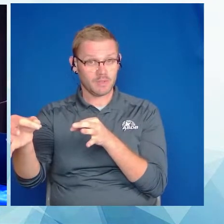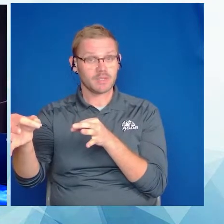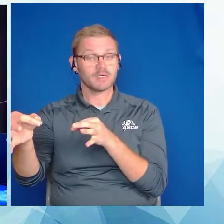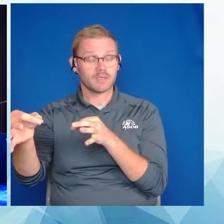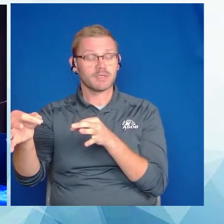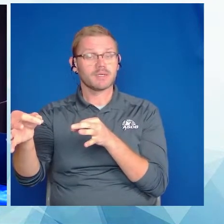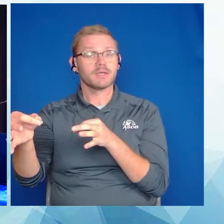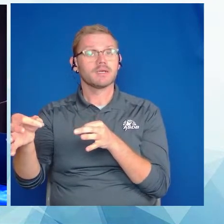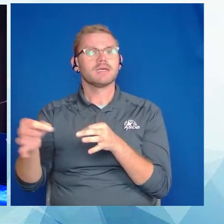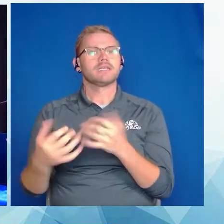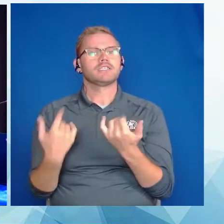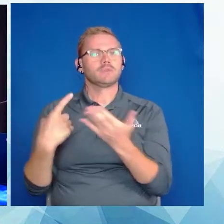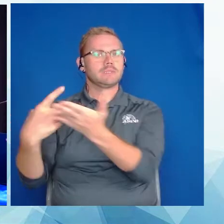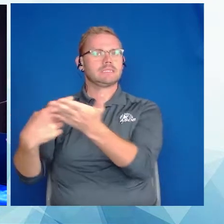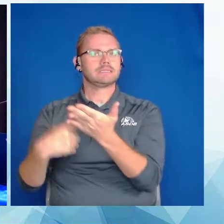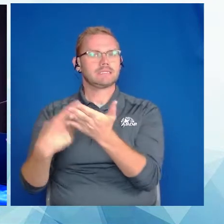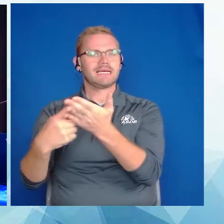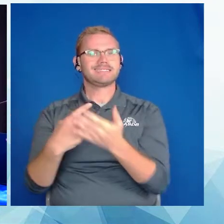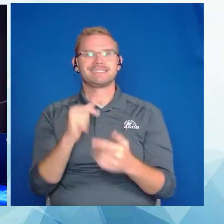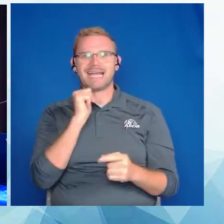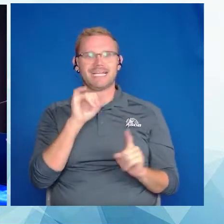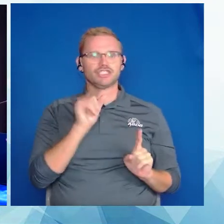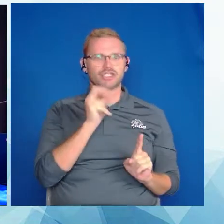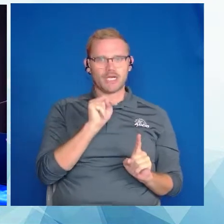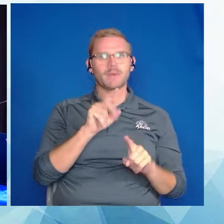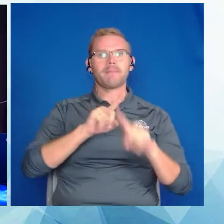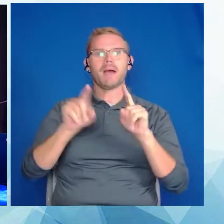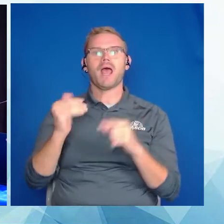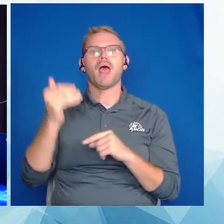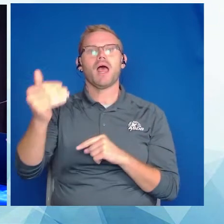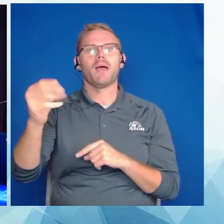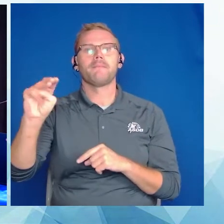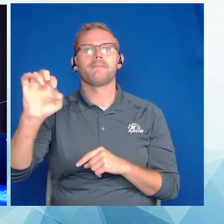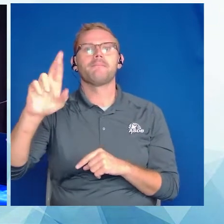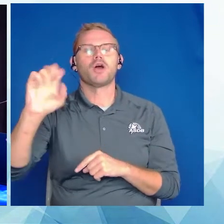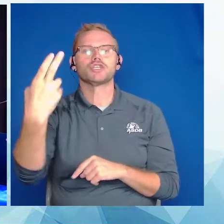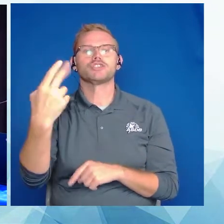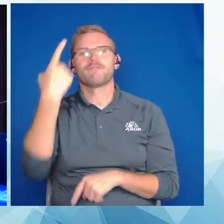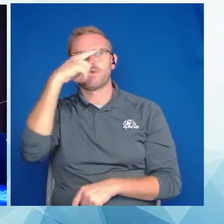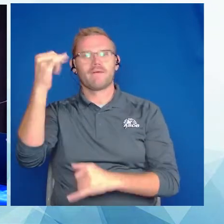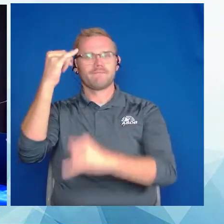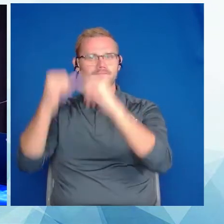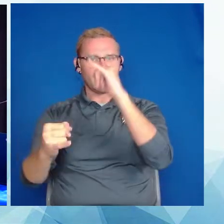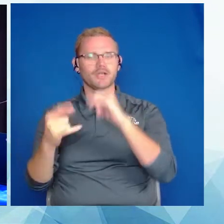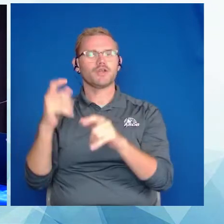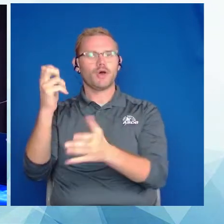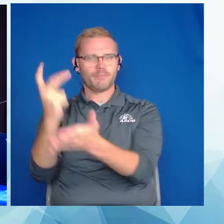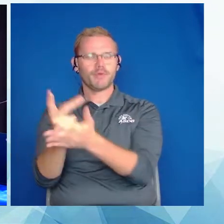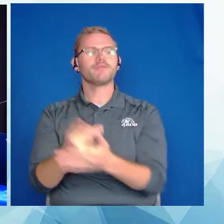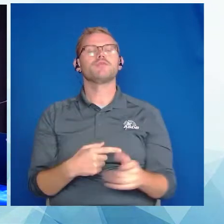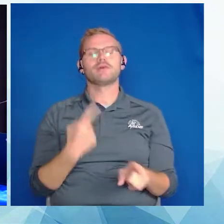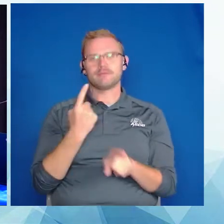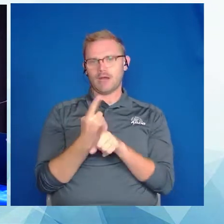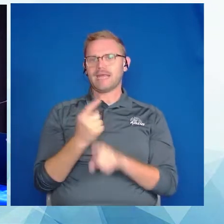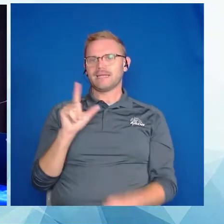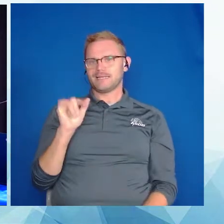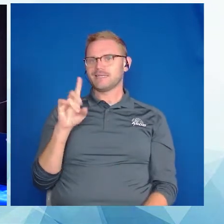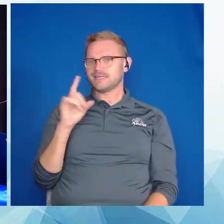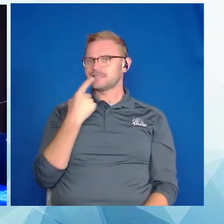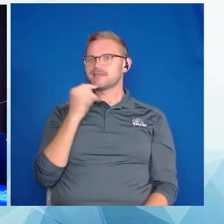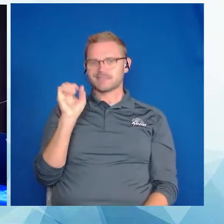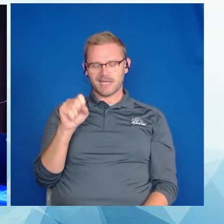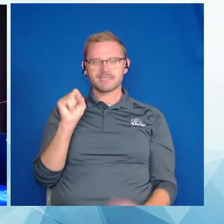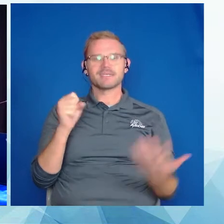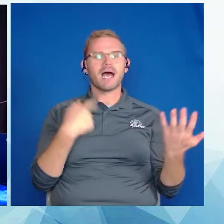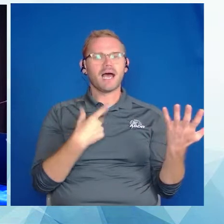from to discuss this not in January, but in March for a final approval. Correct. I would like to see that happen. I